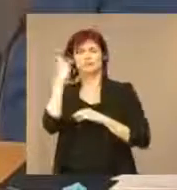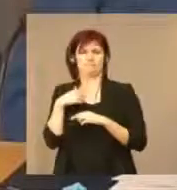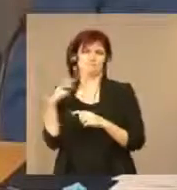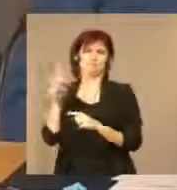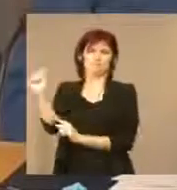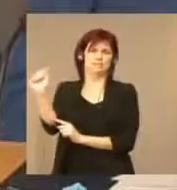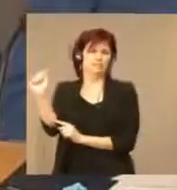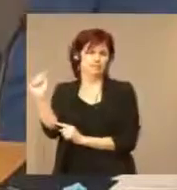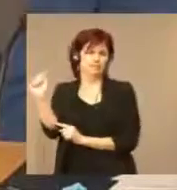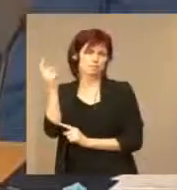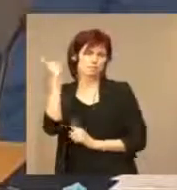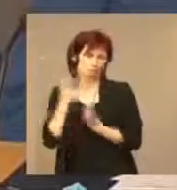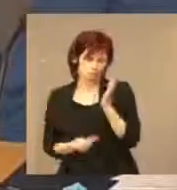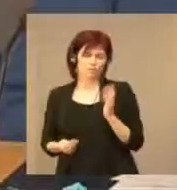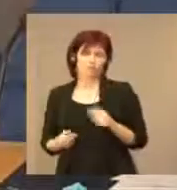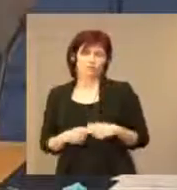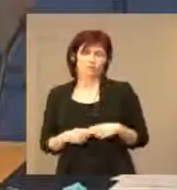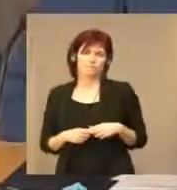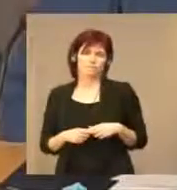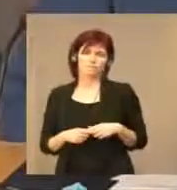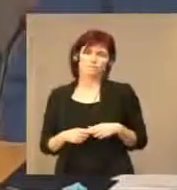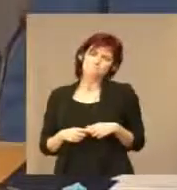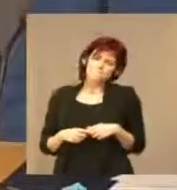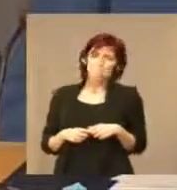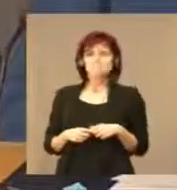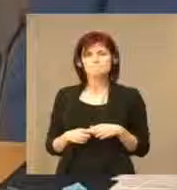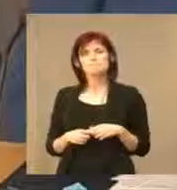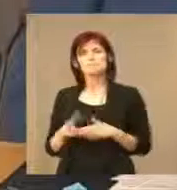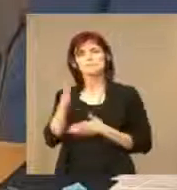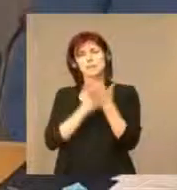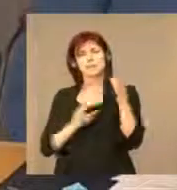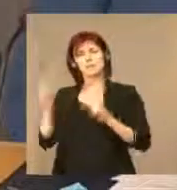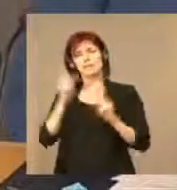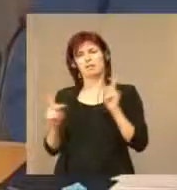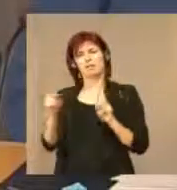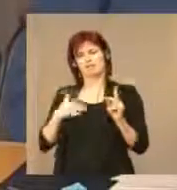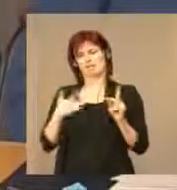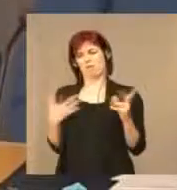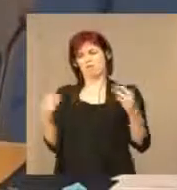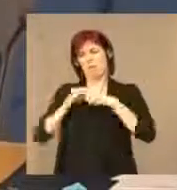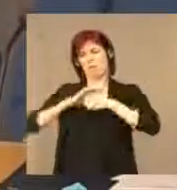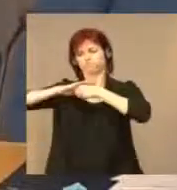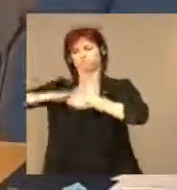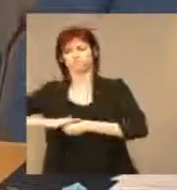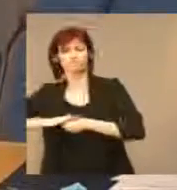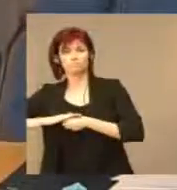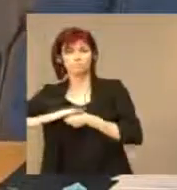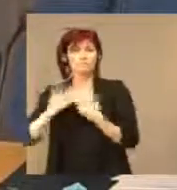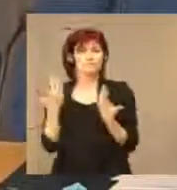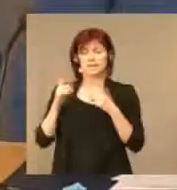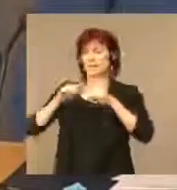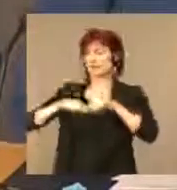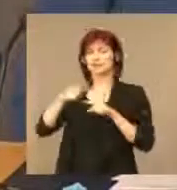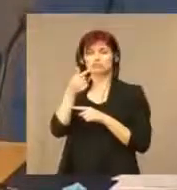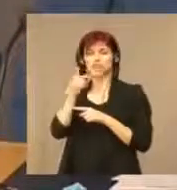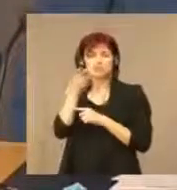persons with disabilities, and some of us are further marginalized by our gender and by